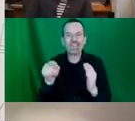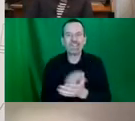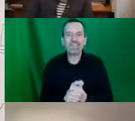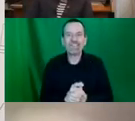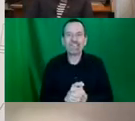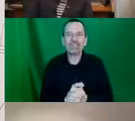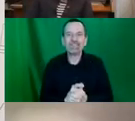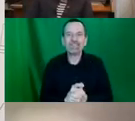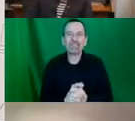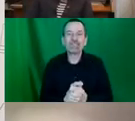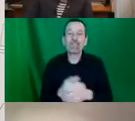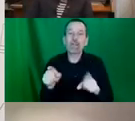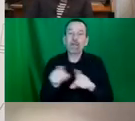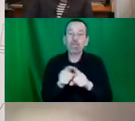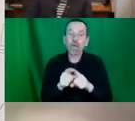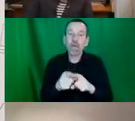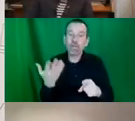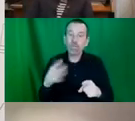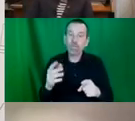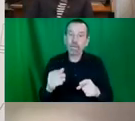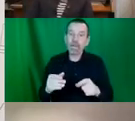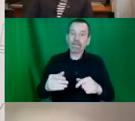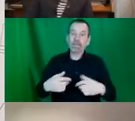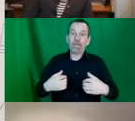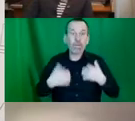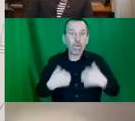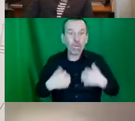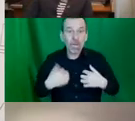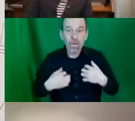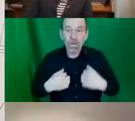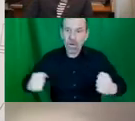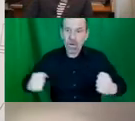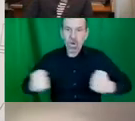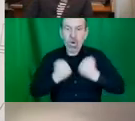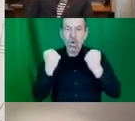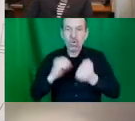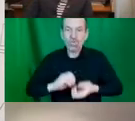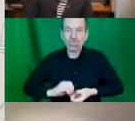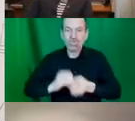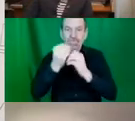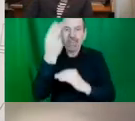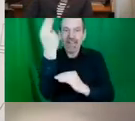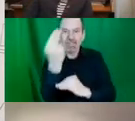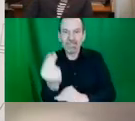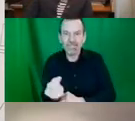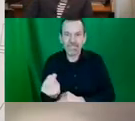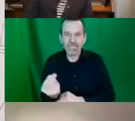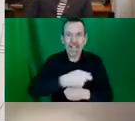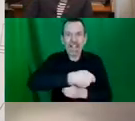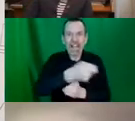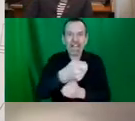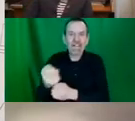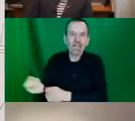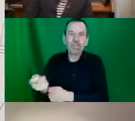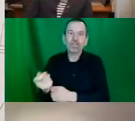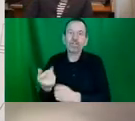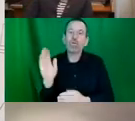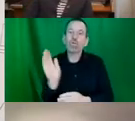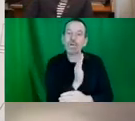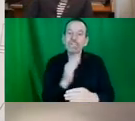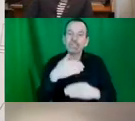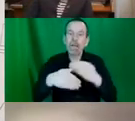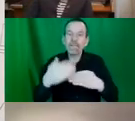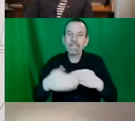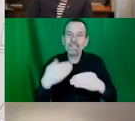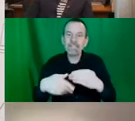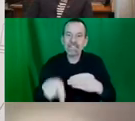Alongside these, I took the initiative to create my own illustrated handouts, one showing a labelled drawing of a typical Western binding. I described this